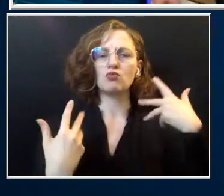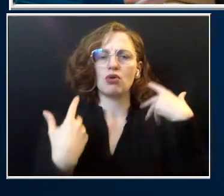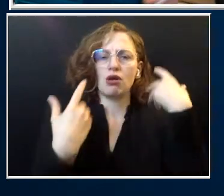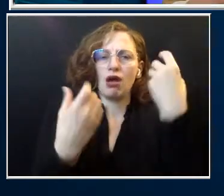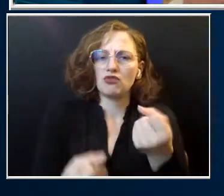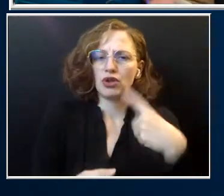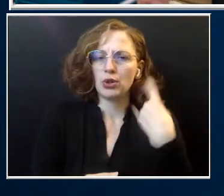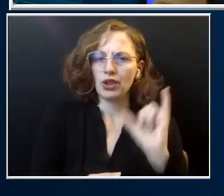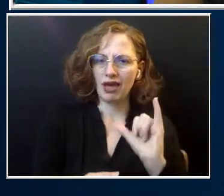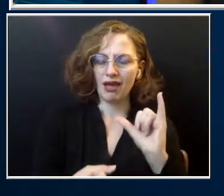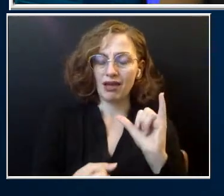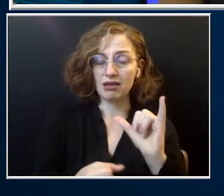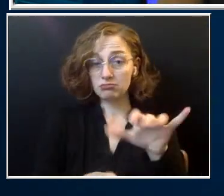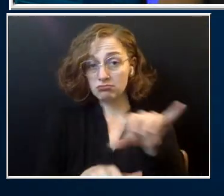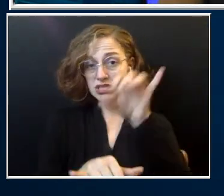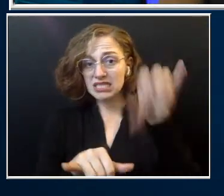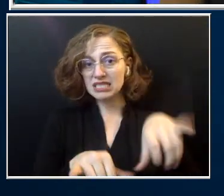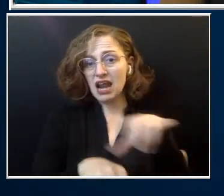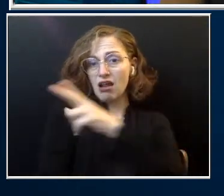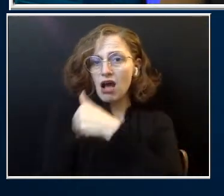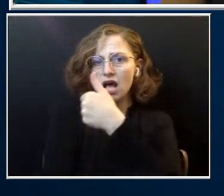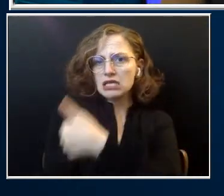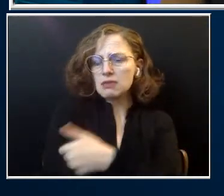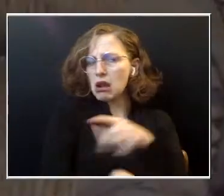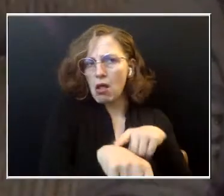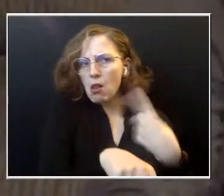just what kind of lay that out for us?